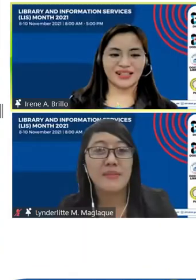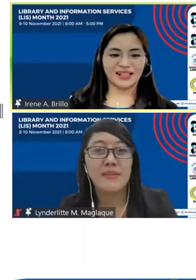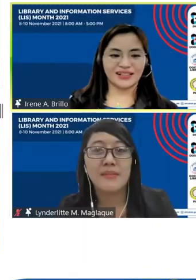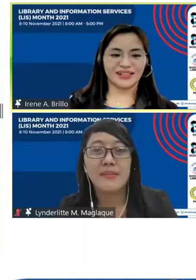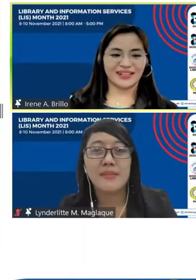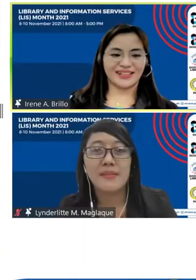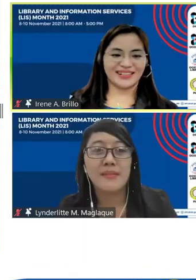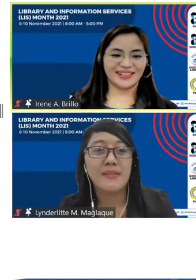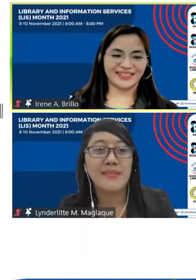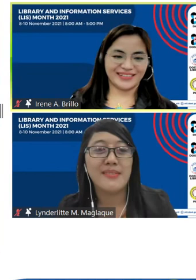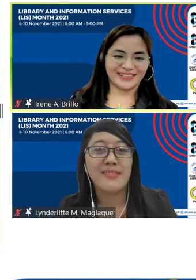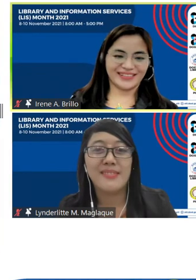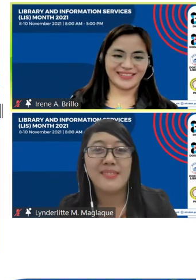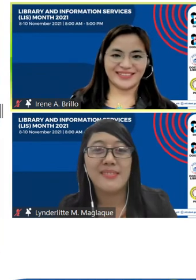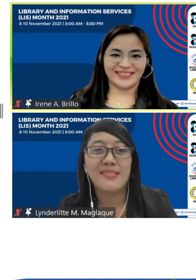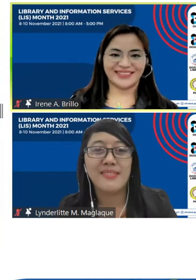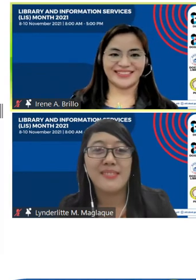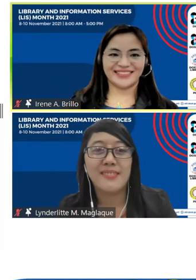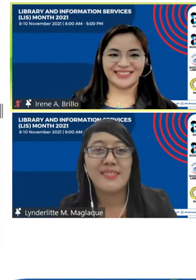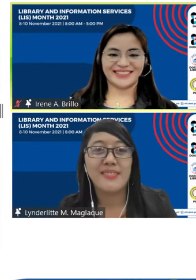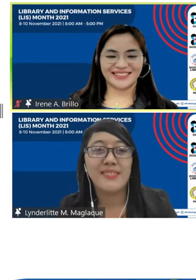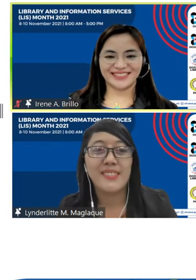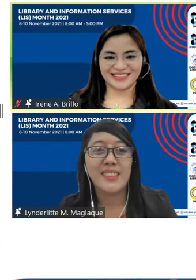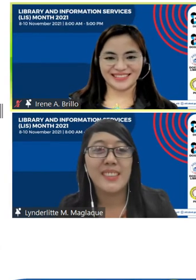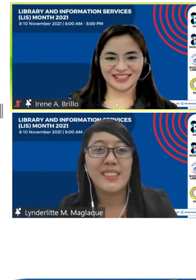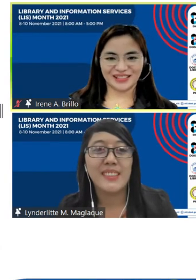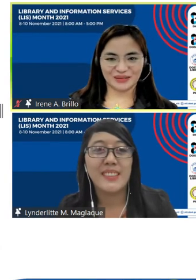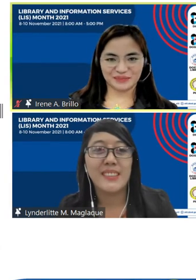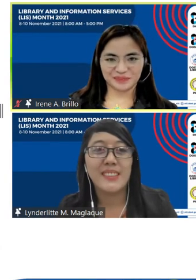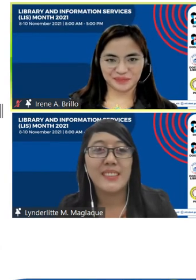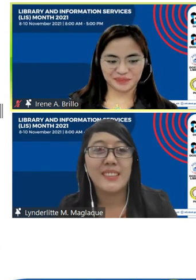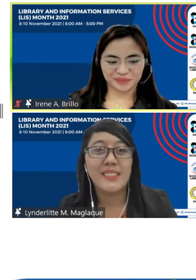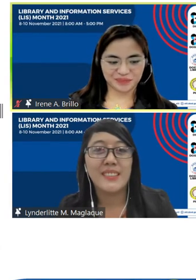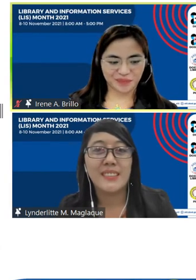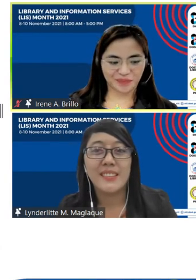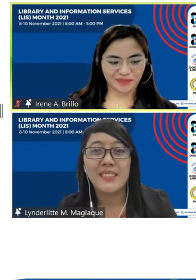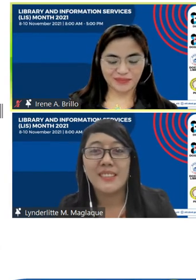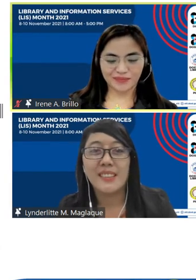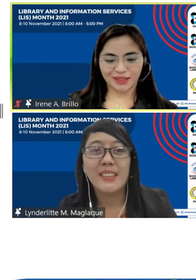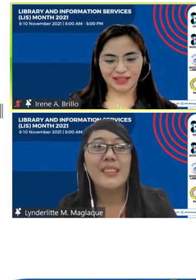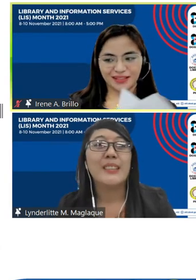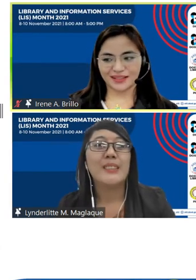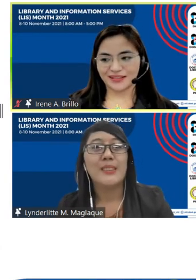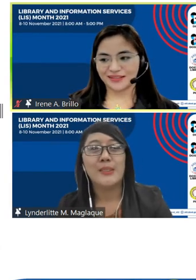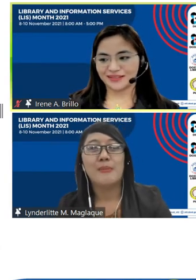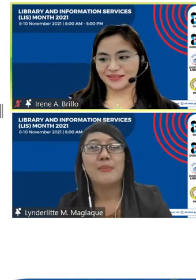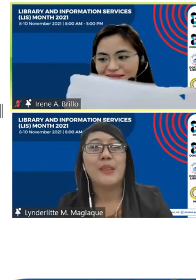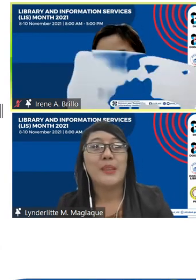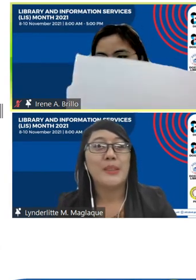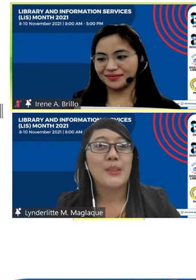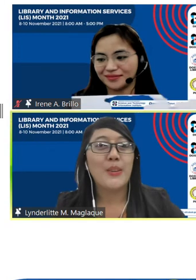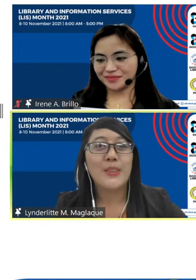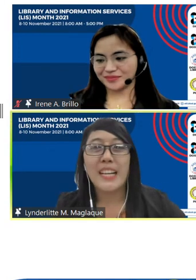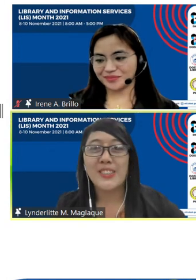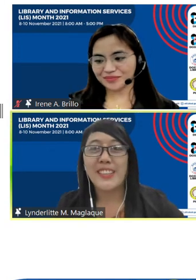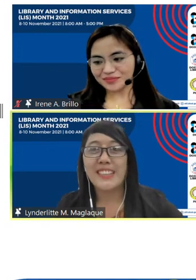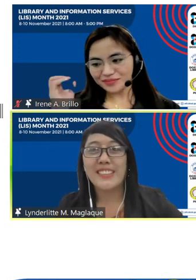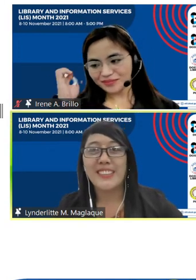Miss Linder. Mm-hmm.